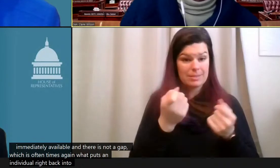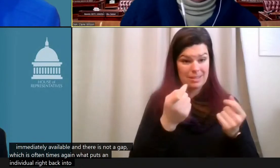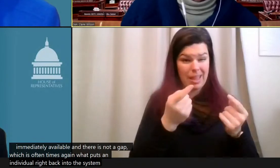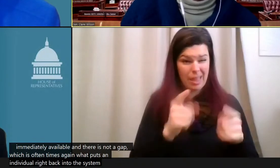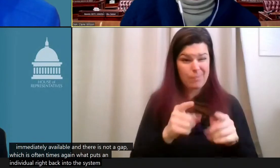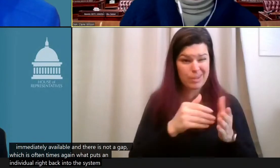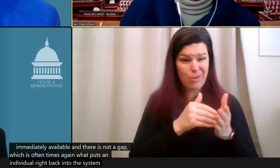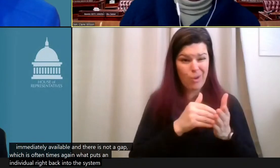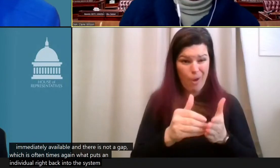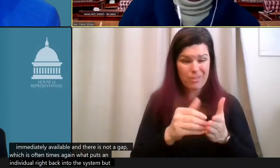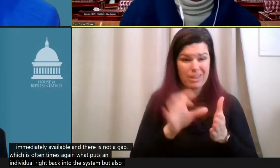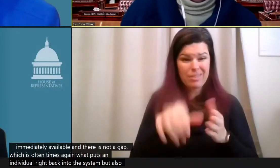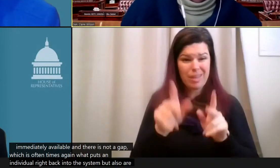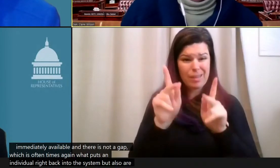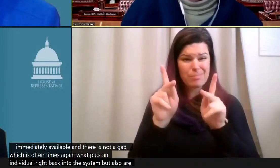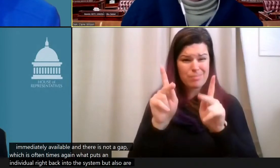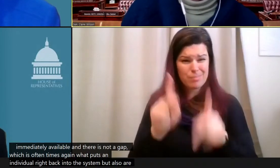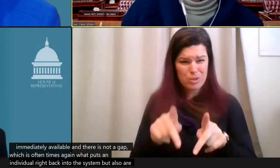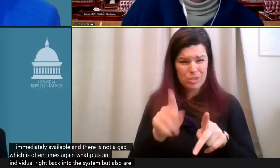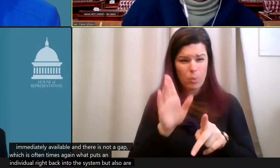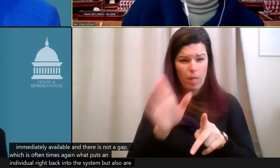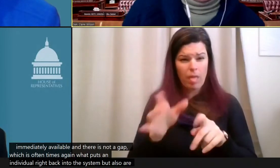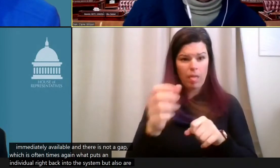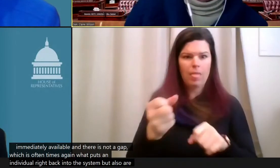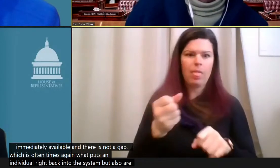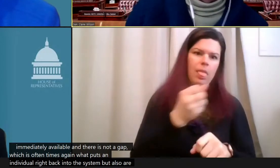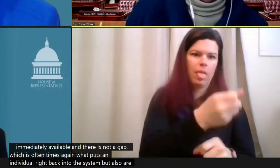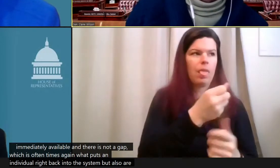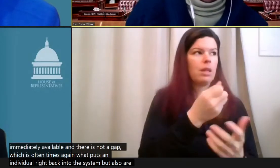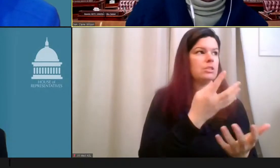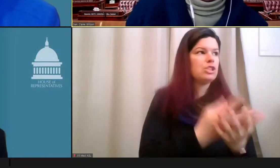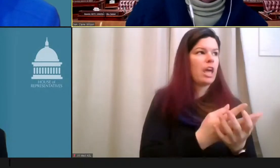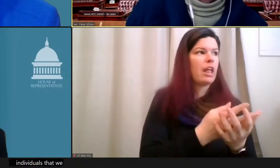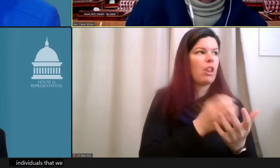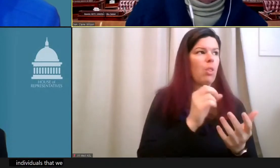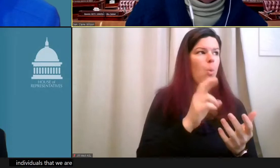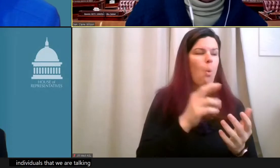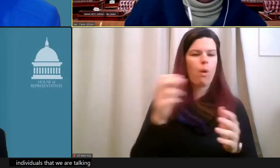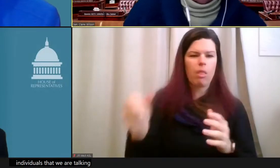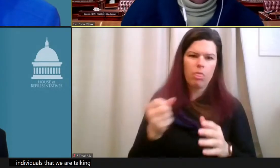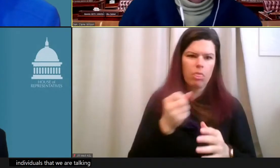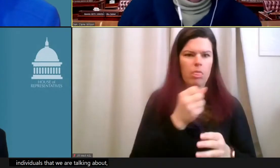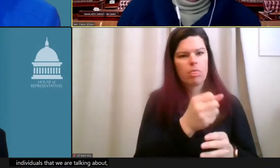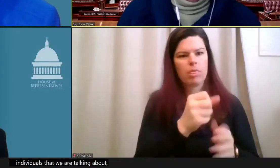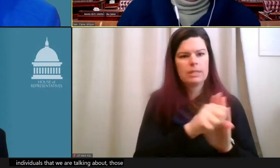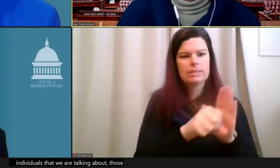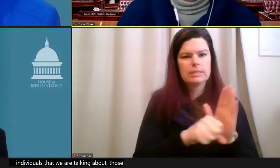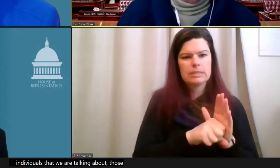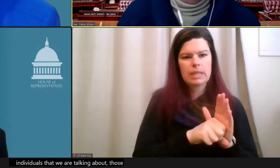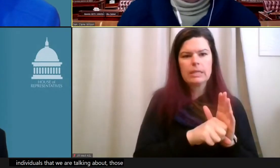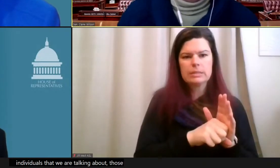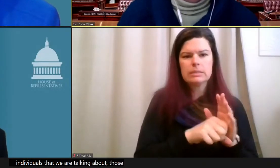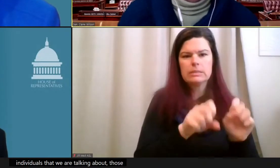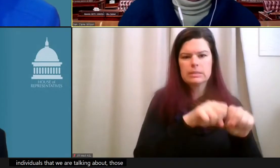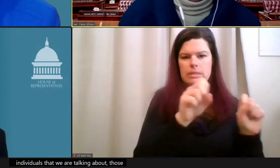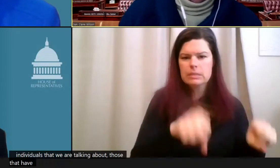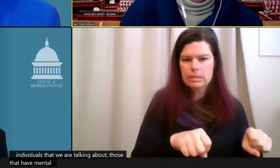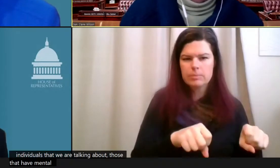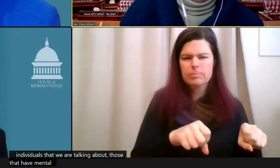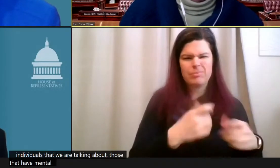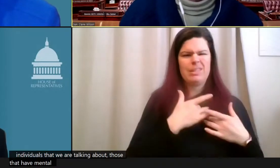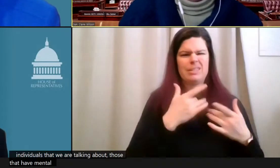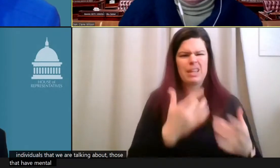are the very individuals that we are talking about, those that have mental health